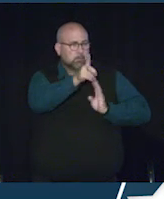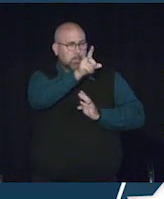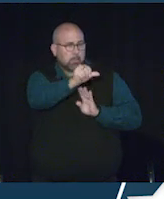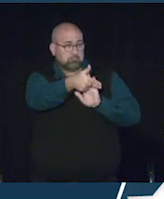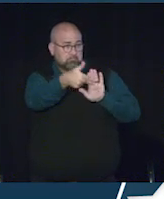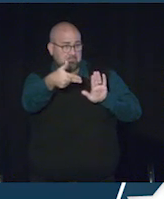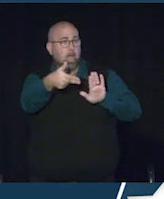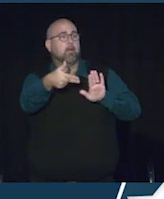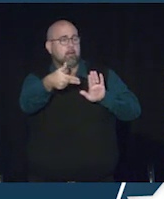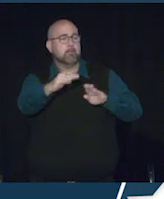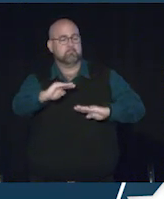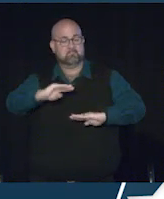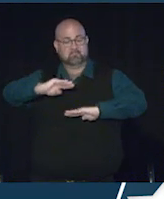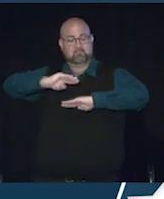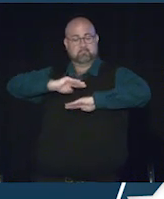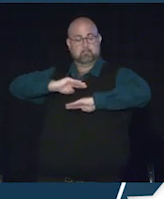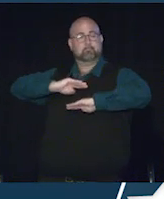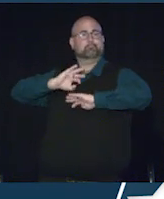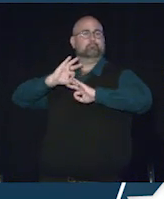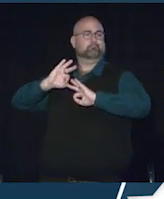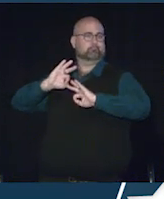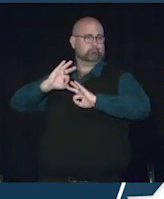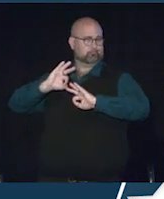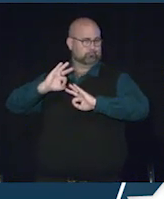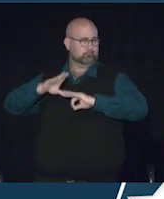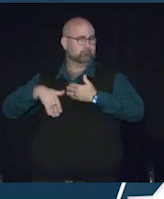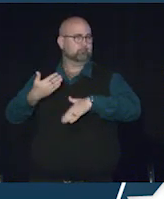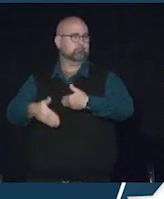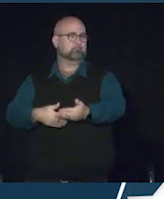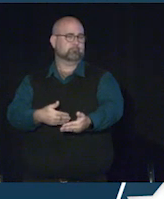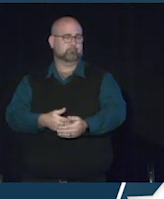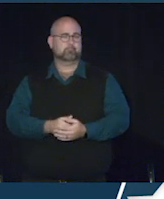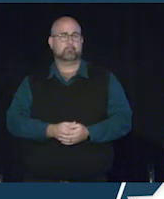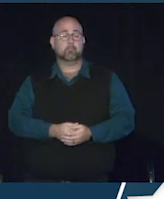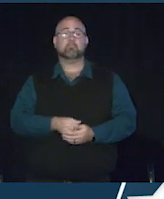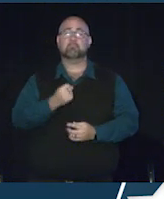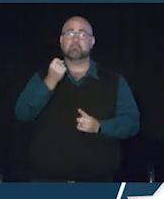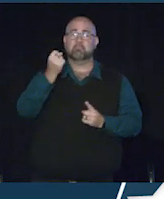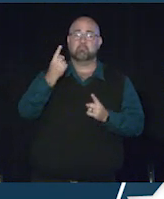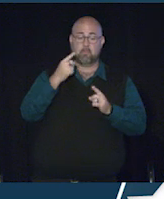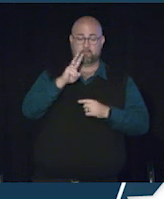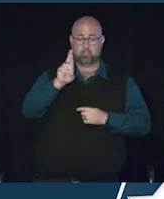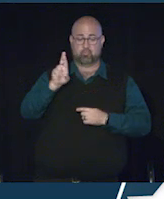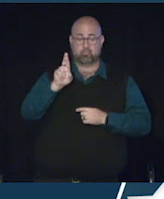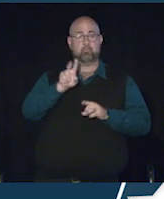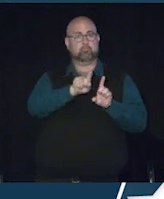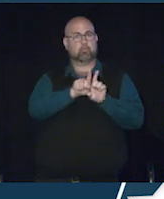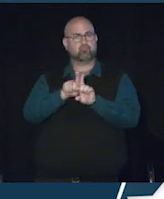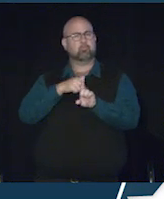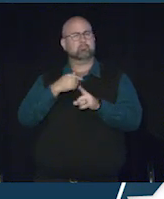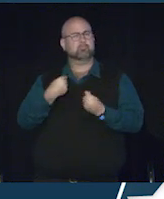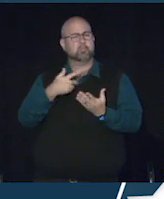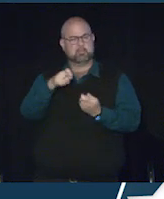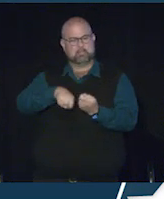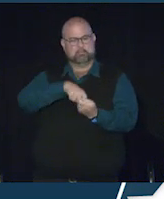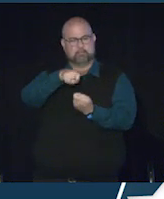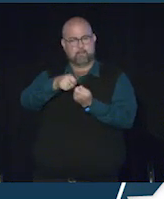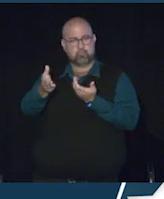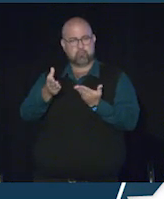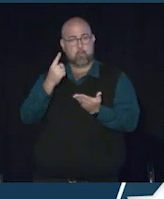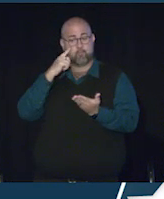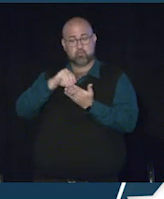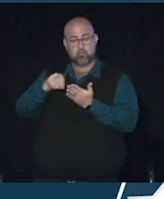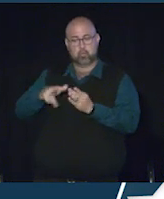the person meets these eligibility criteria. Now, VR also offers a specific set of services for students